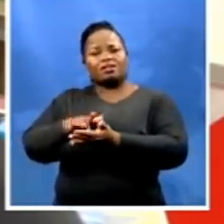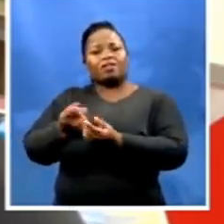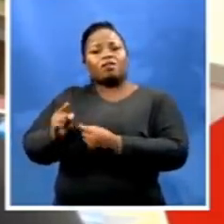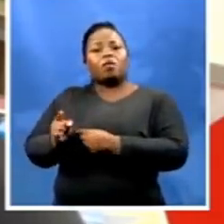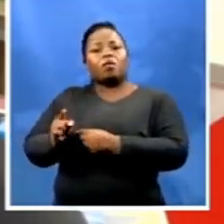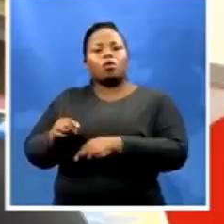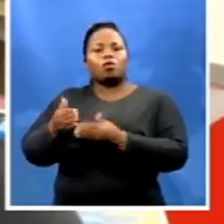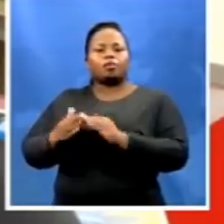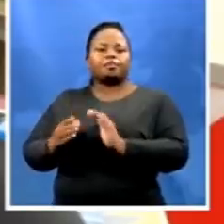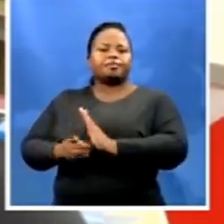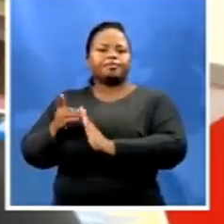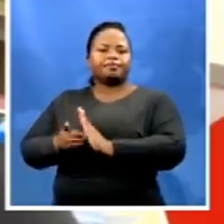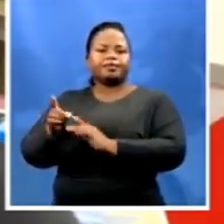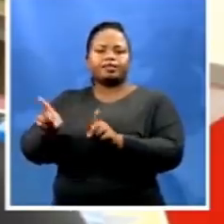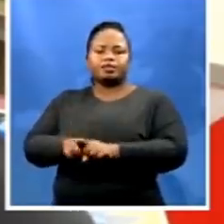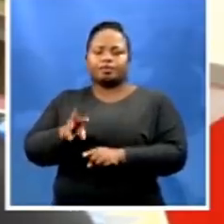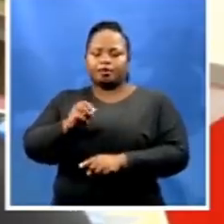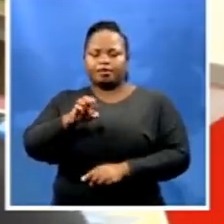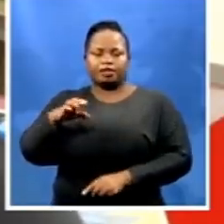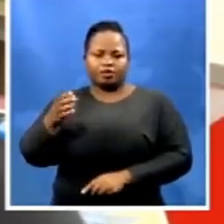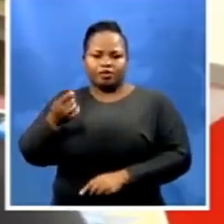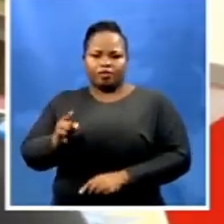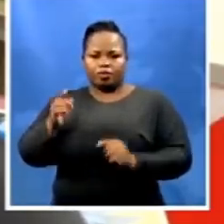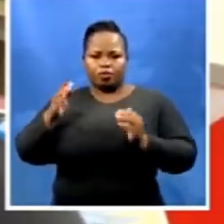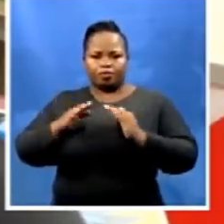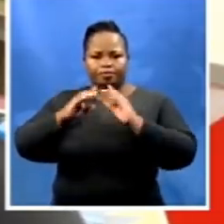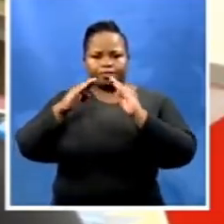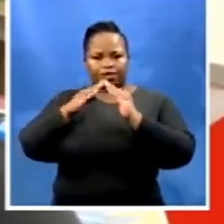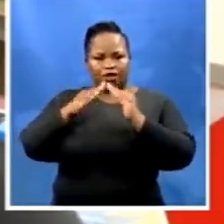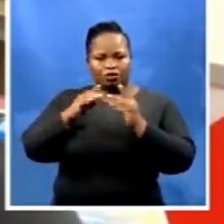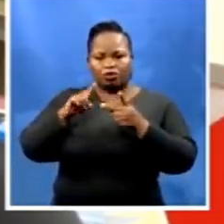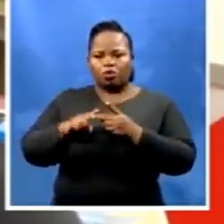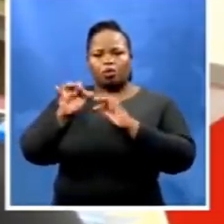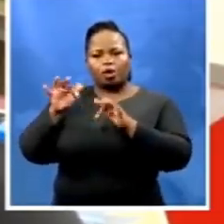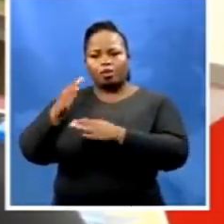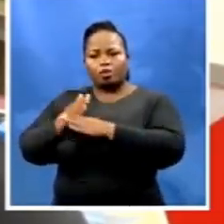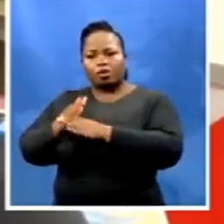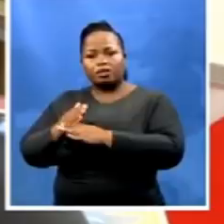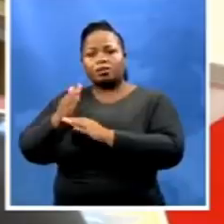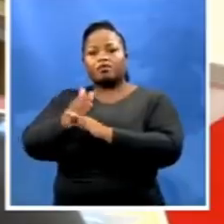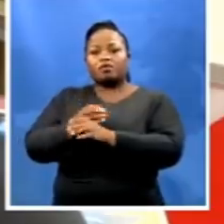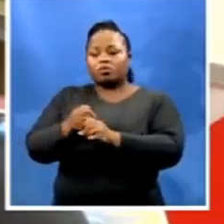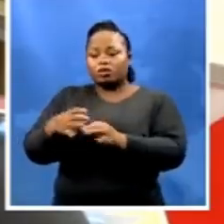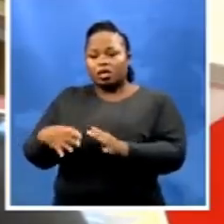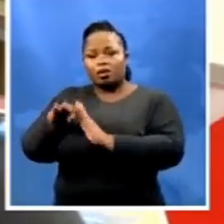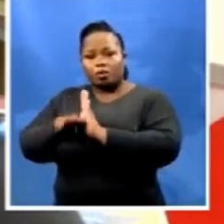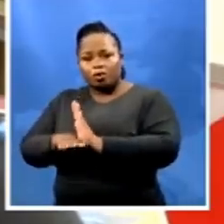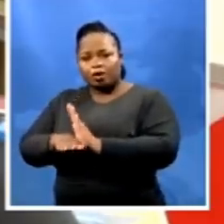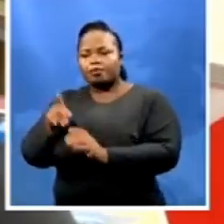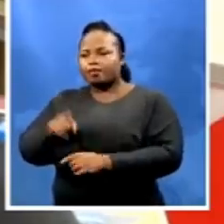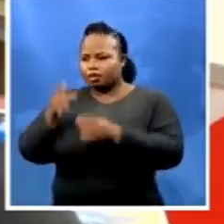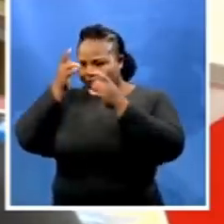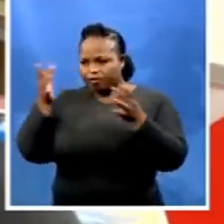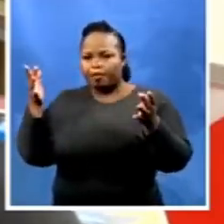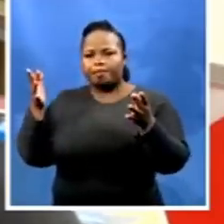say, human settlement and public works, before he starts a particular program, he needs to indicate or actually run a program where